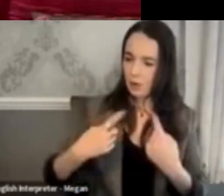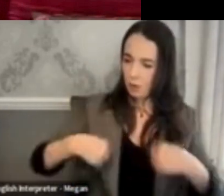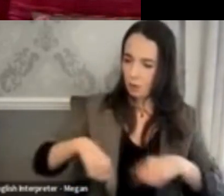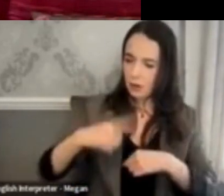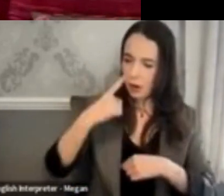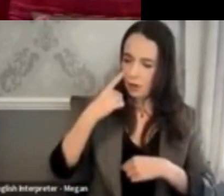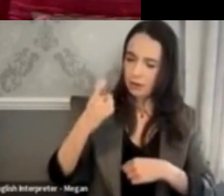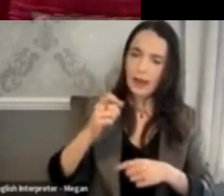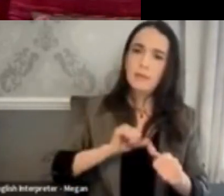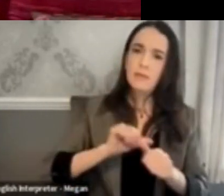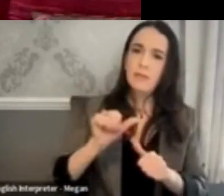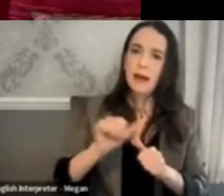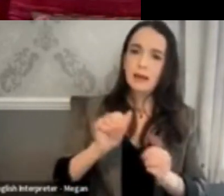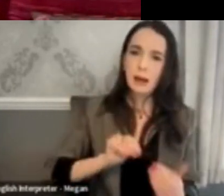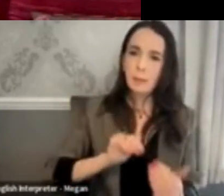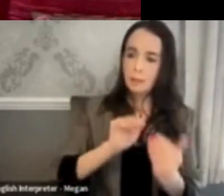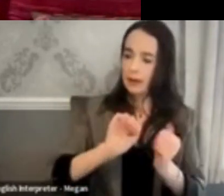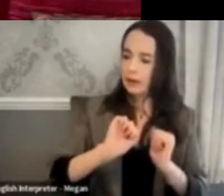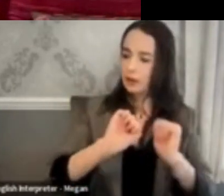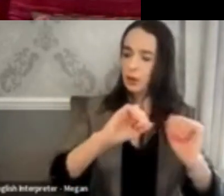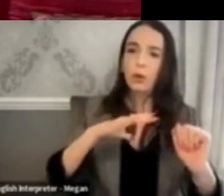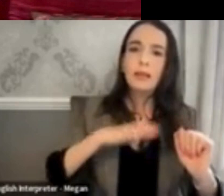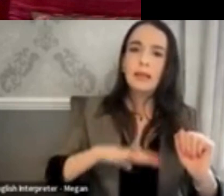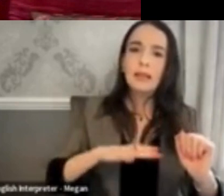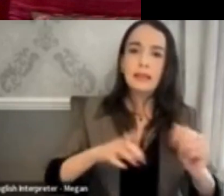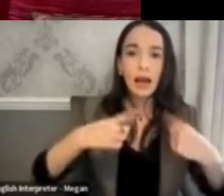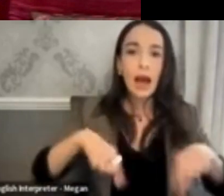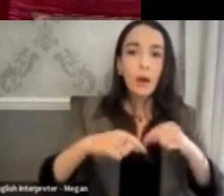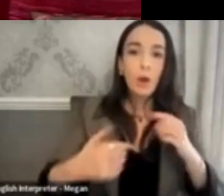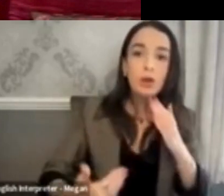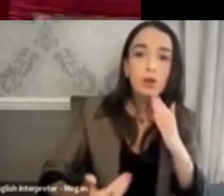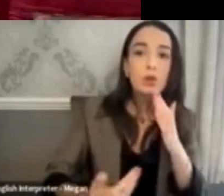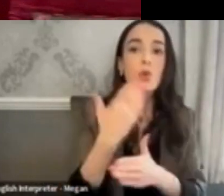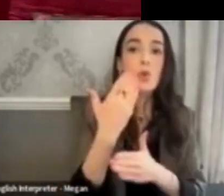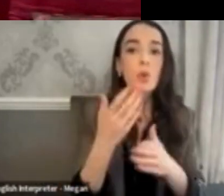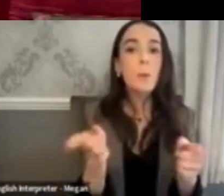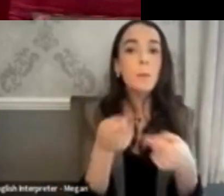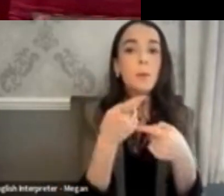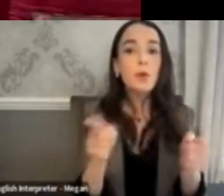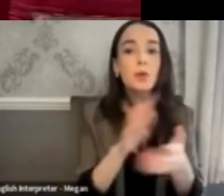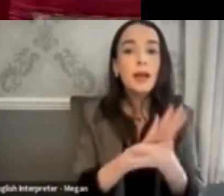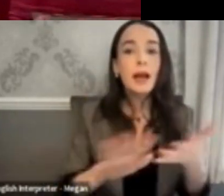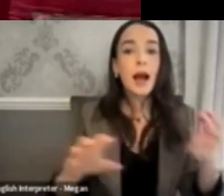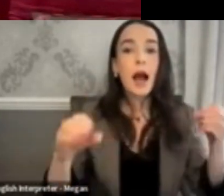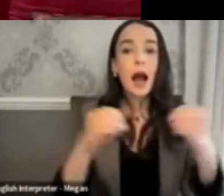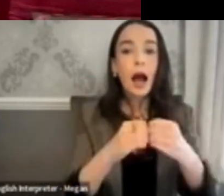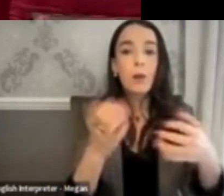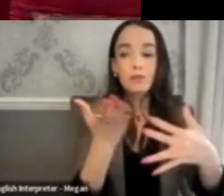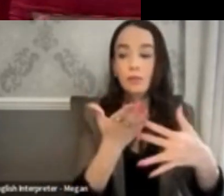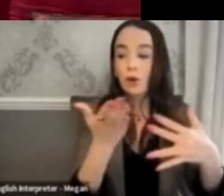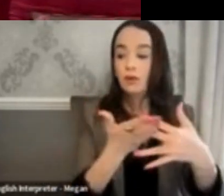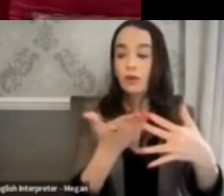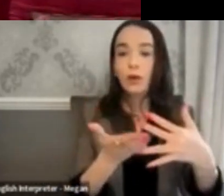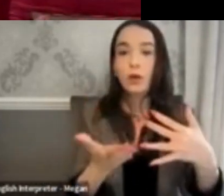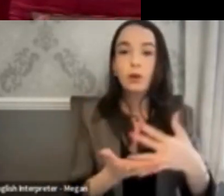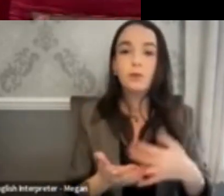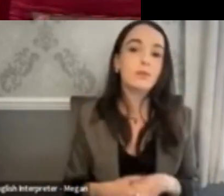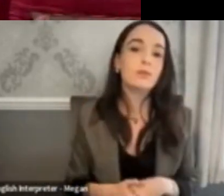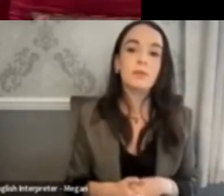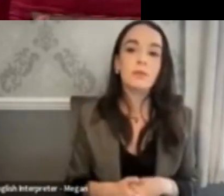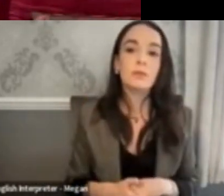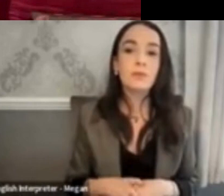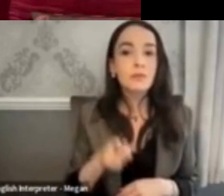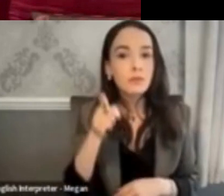new Music Hub portfolio. As most of you will know, we've been working with an organisation called Public